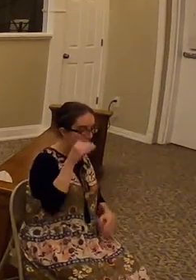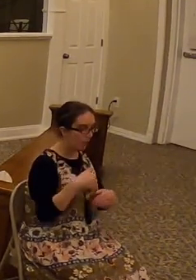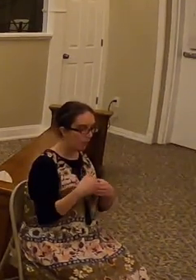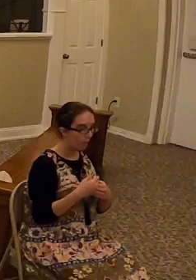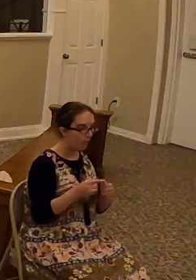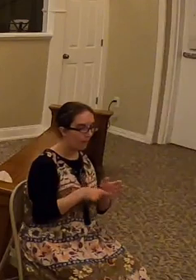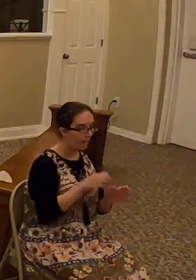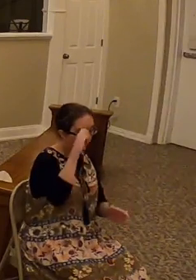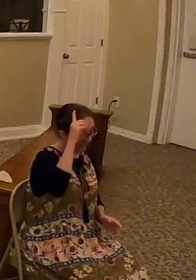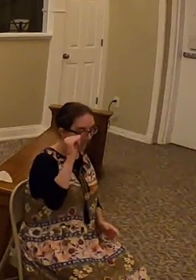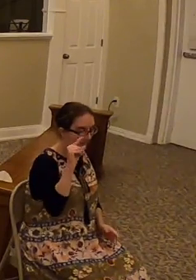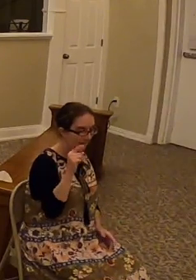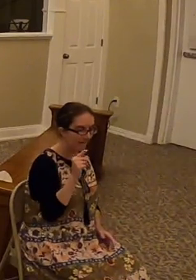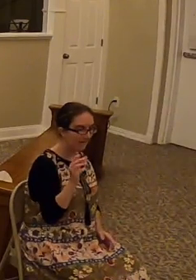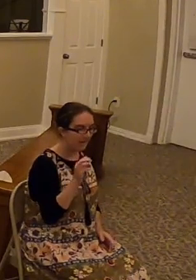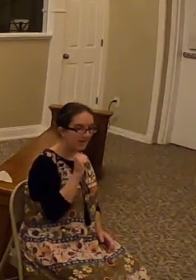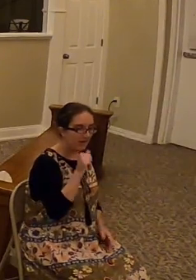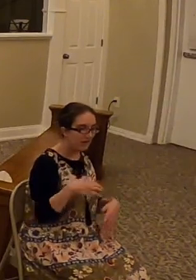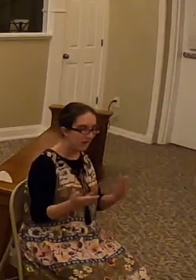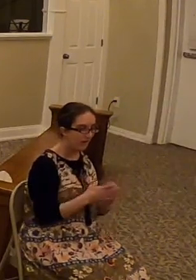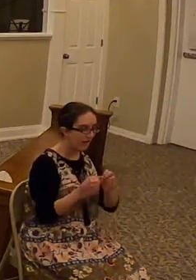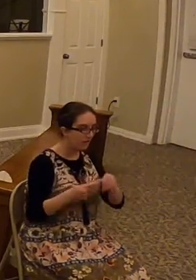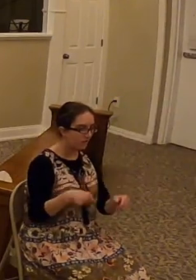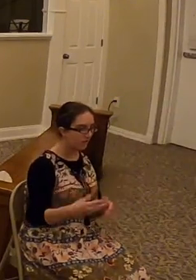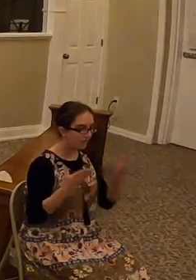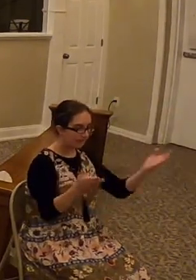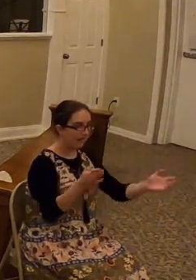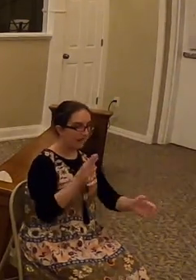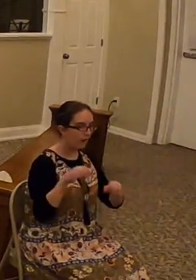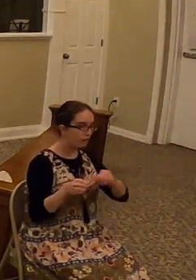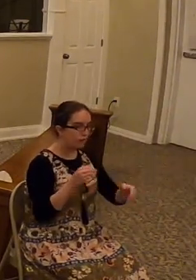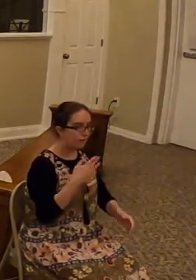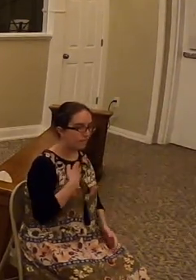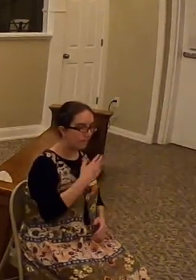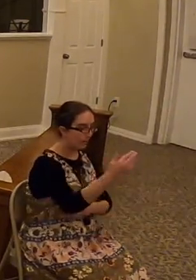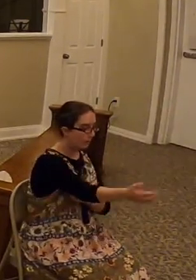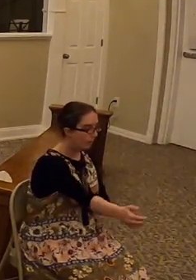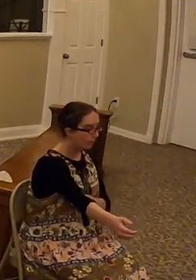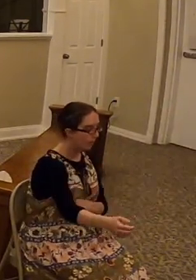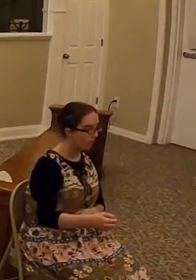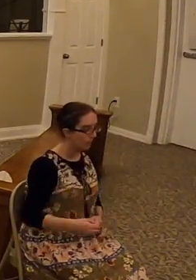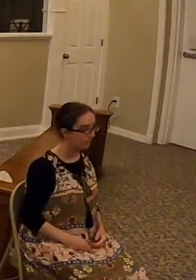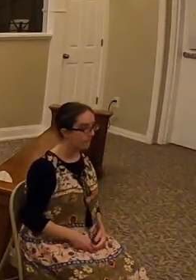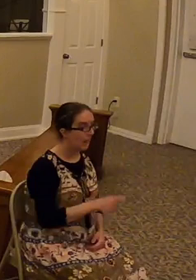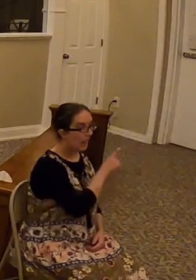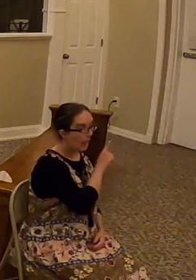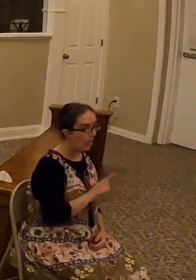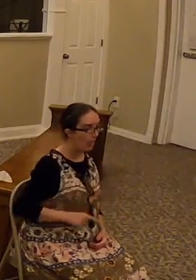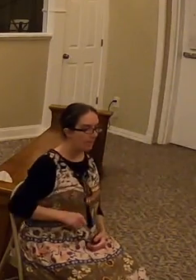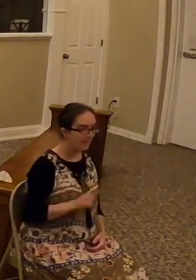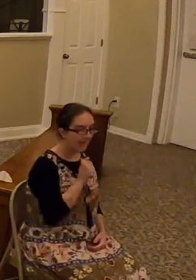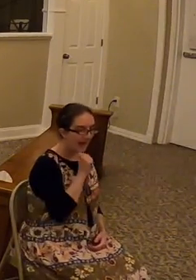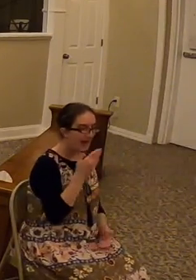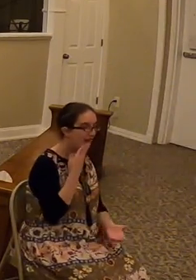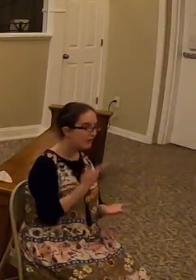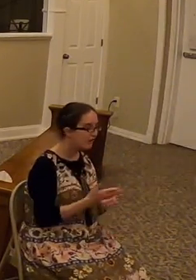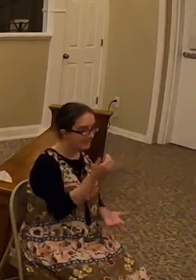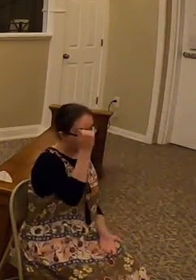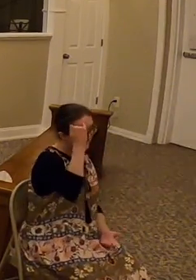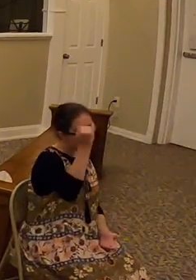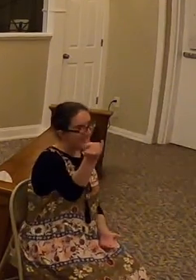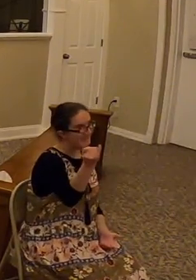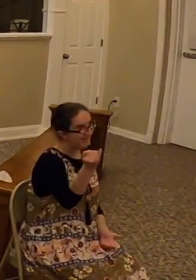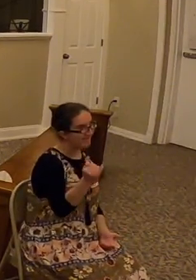Saul reacted. He said, he's not here to do the sacrifice. I'll do it myself. There you are. Oh, Lord. Not a good